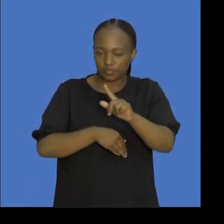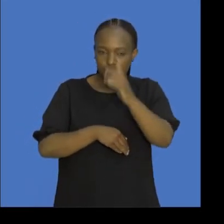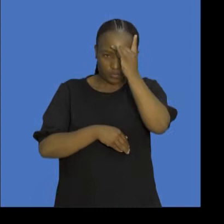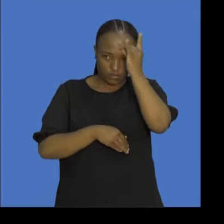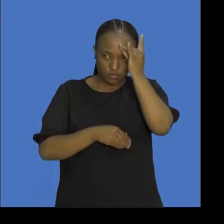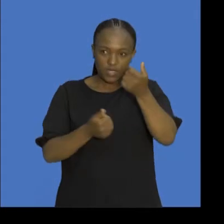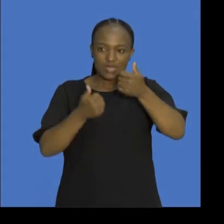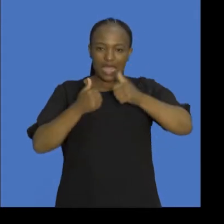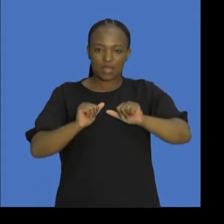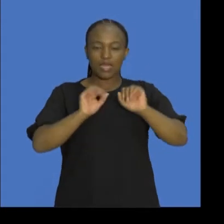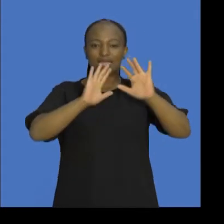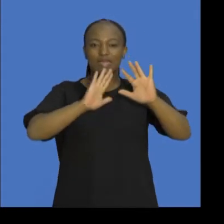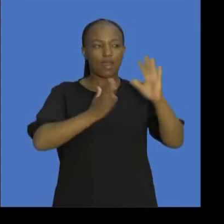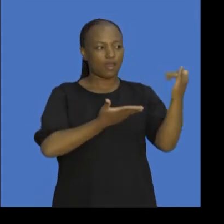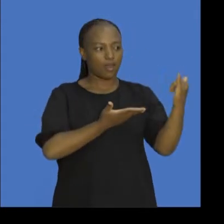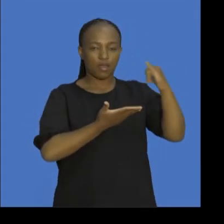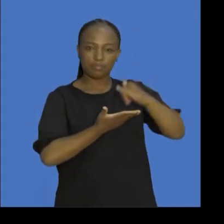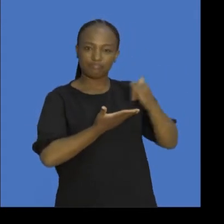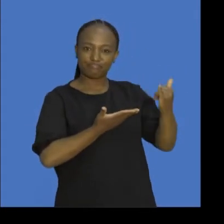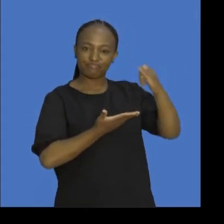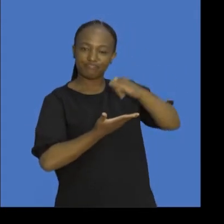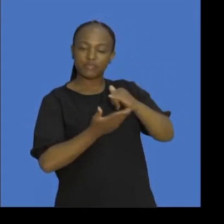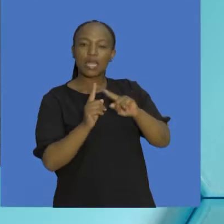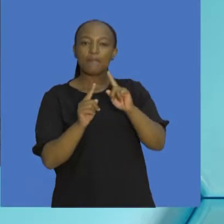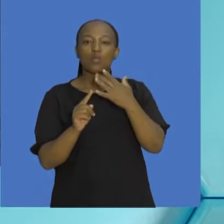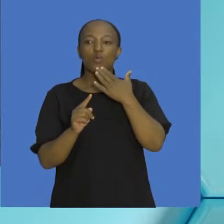10 by between 10 and 20 minutes late.